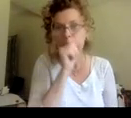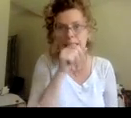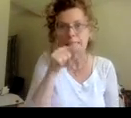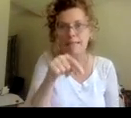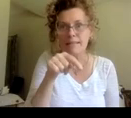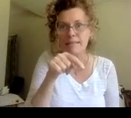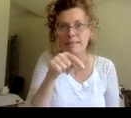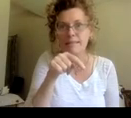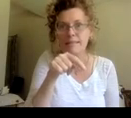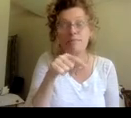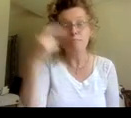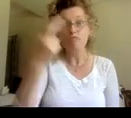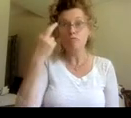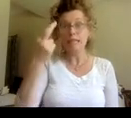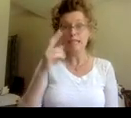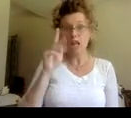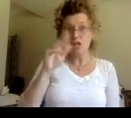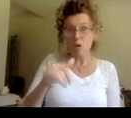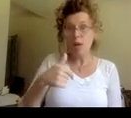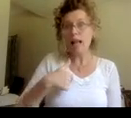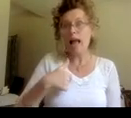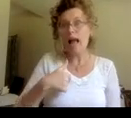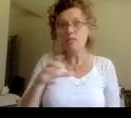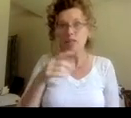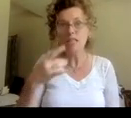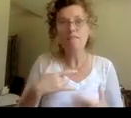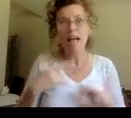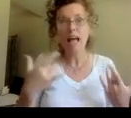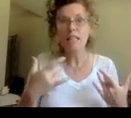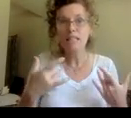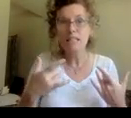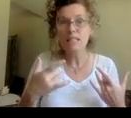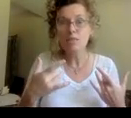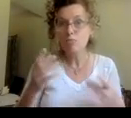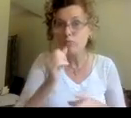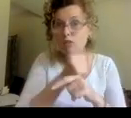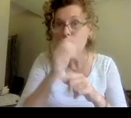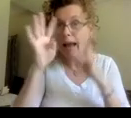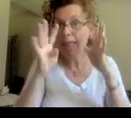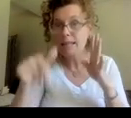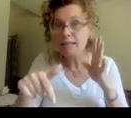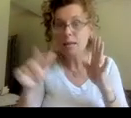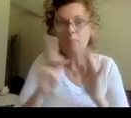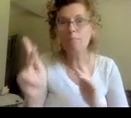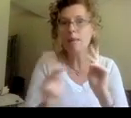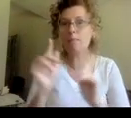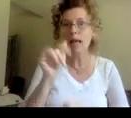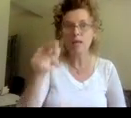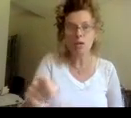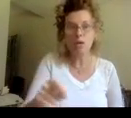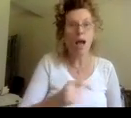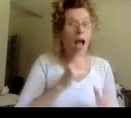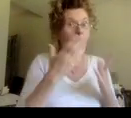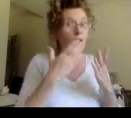Yeah. And the reason Tony and I do these events and we spark and we created something like we created is because of people like you. And I'm so grateful that you're still